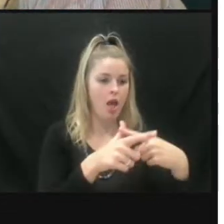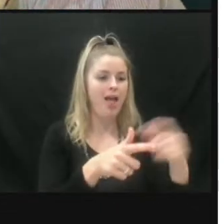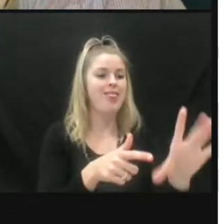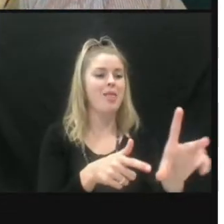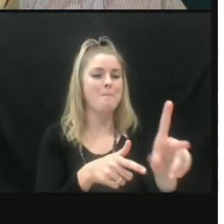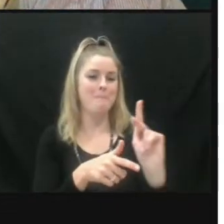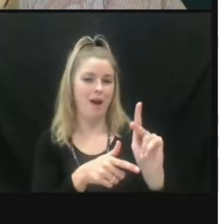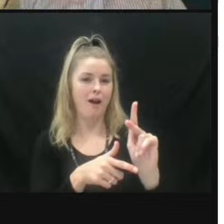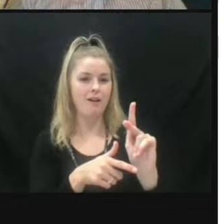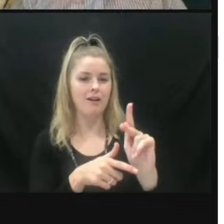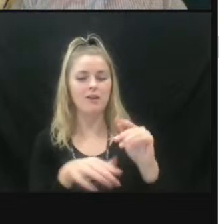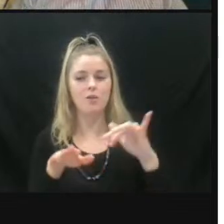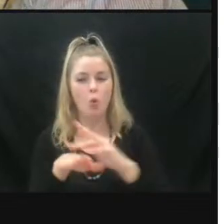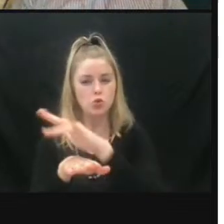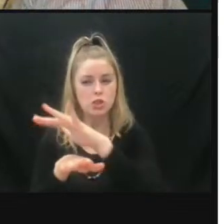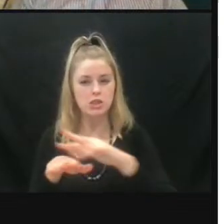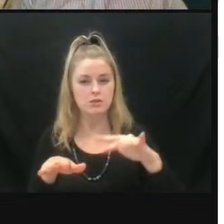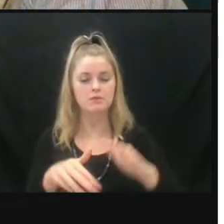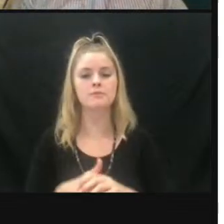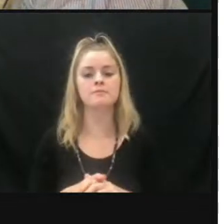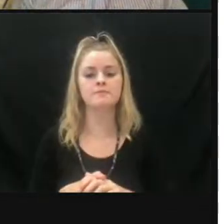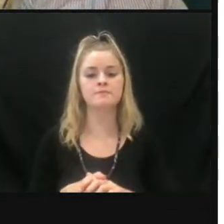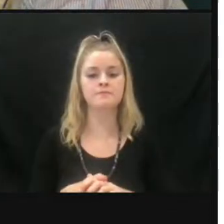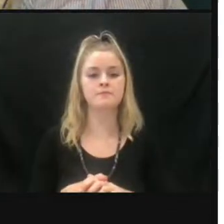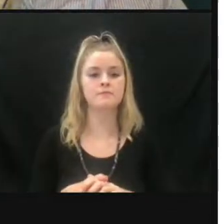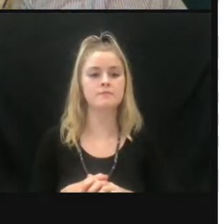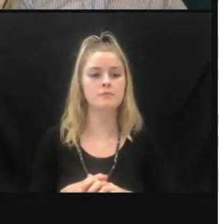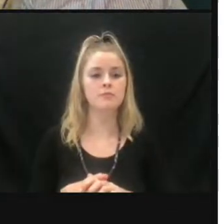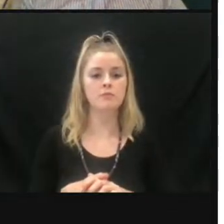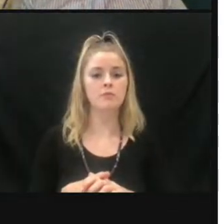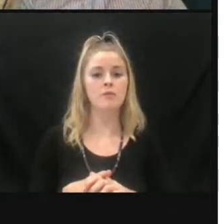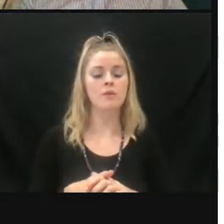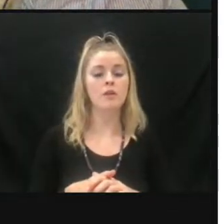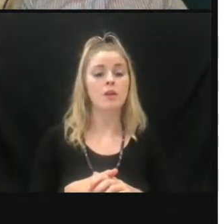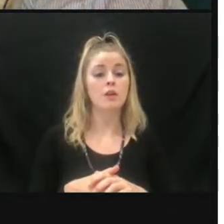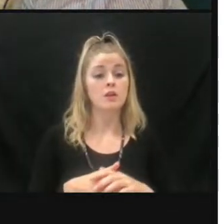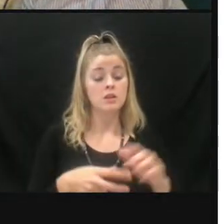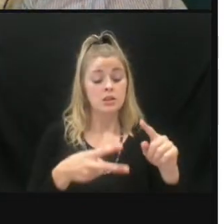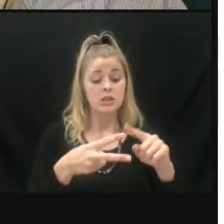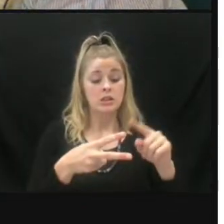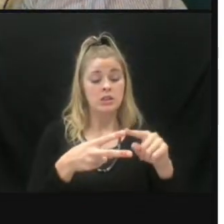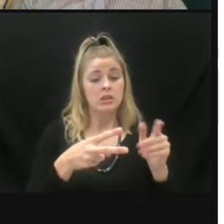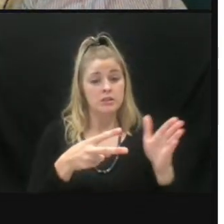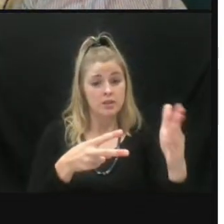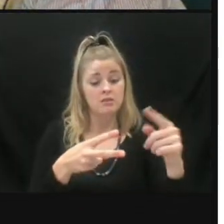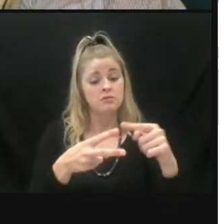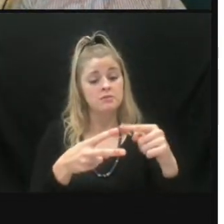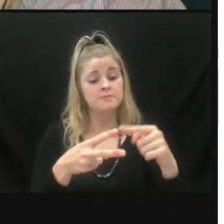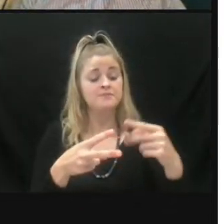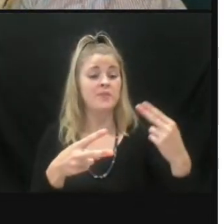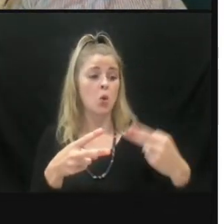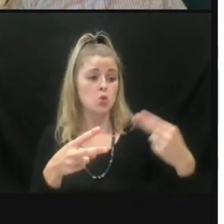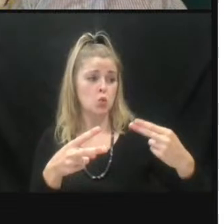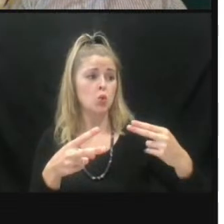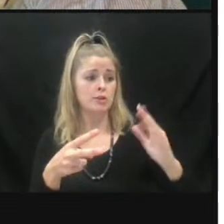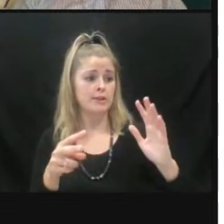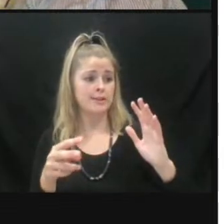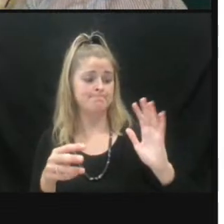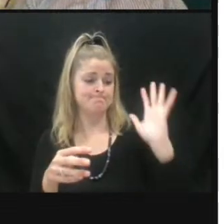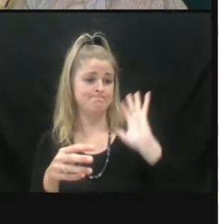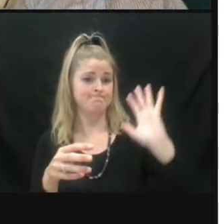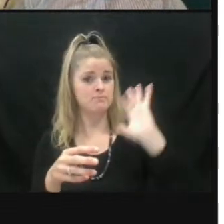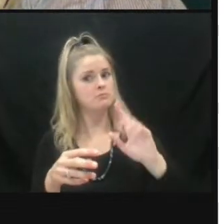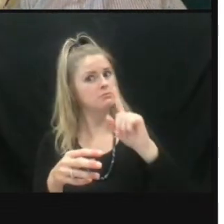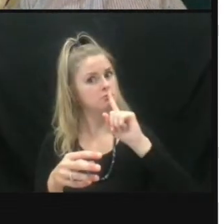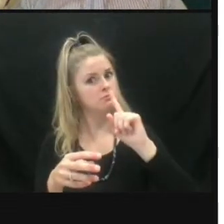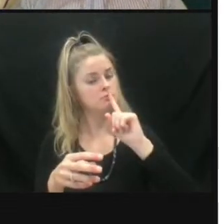cycle in the ocean. Shad, historically for Eastern woodland people, was an incredibly valuable and important